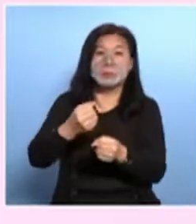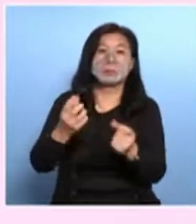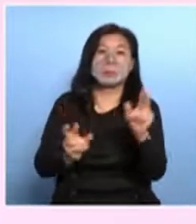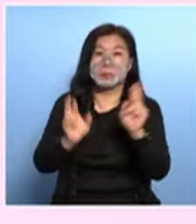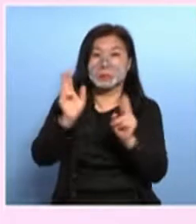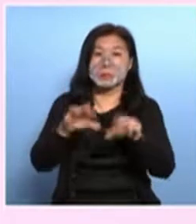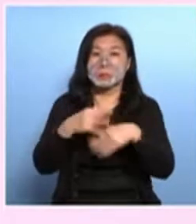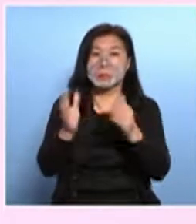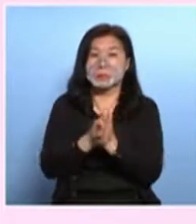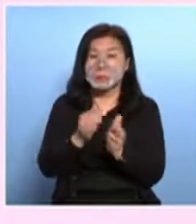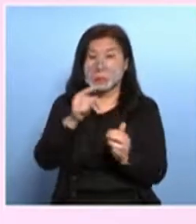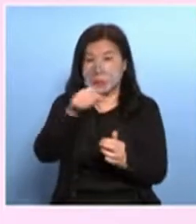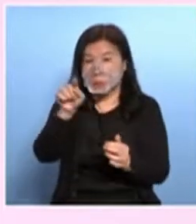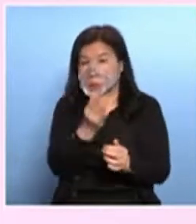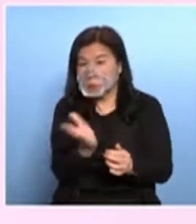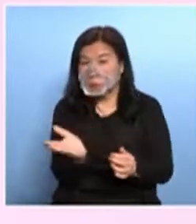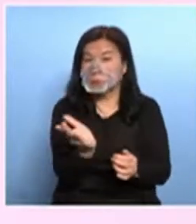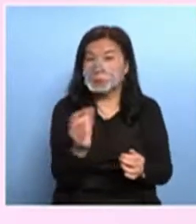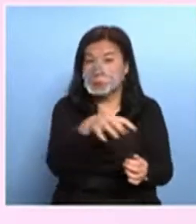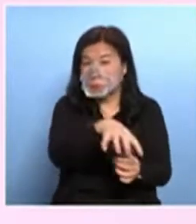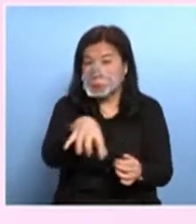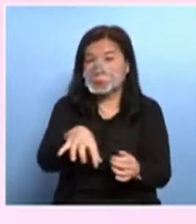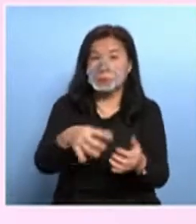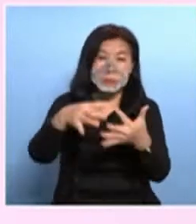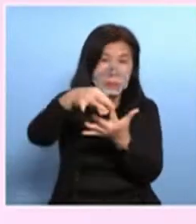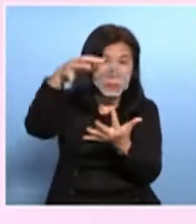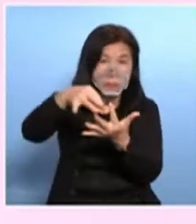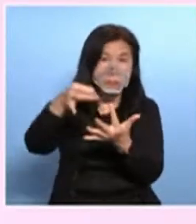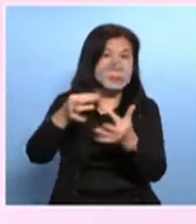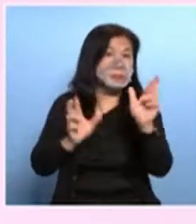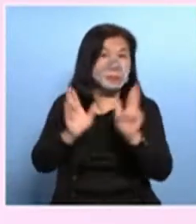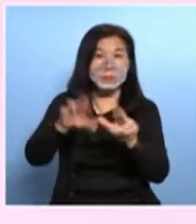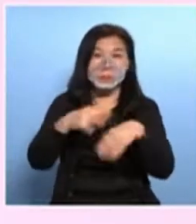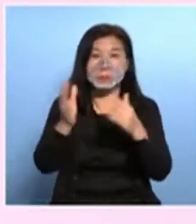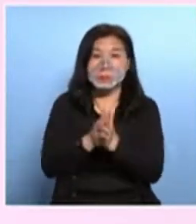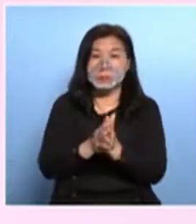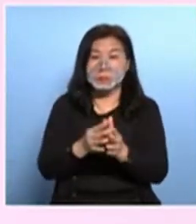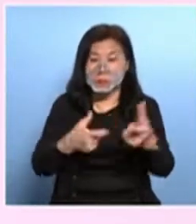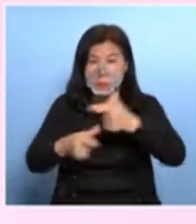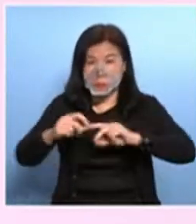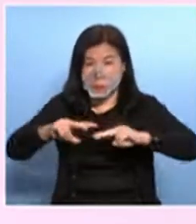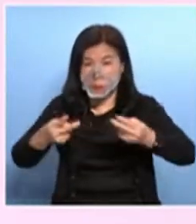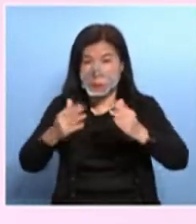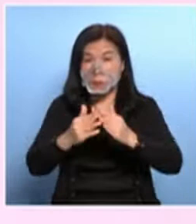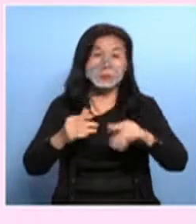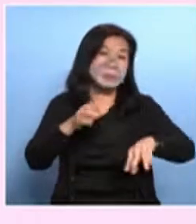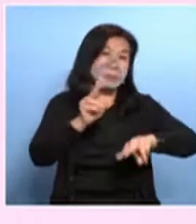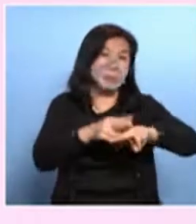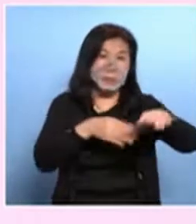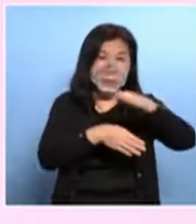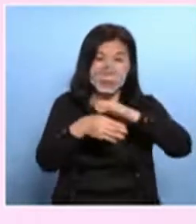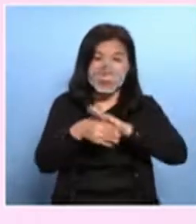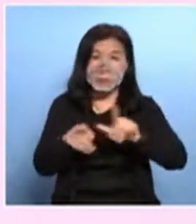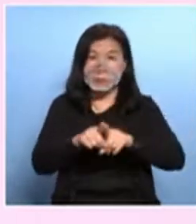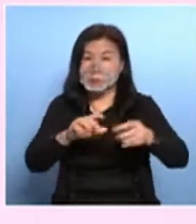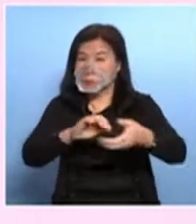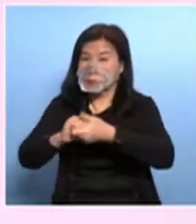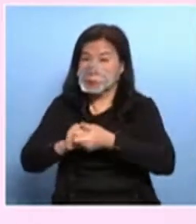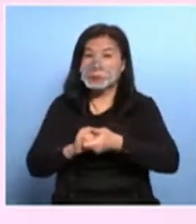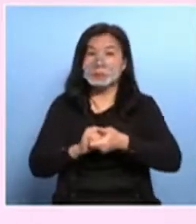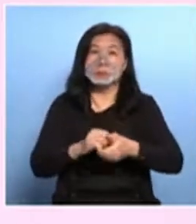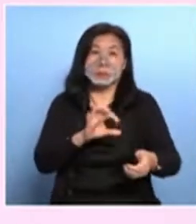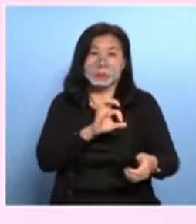larger numbers of Hong Kong business people and workers, with priority accorded to the GBA. Through the TDC's network of offices in the